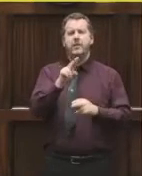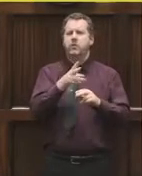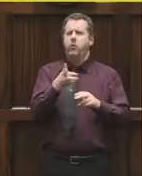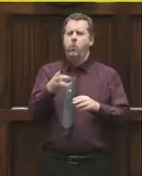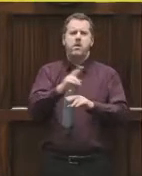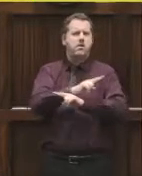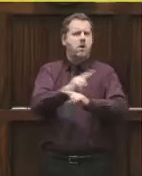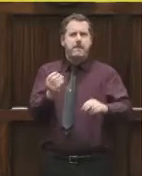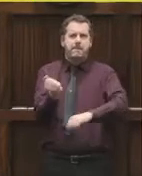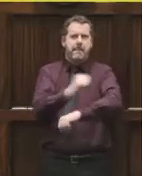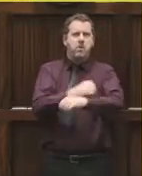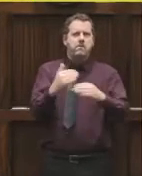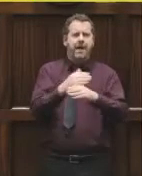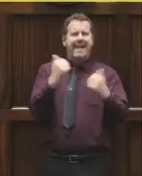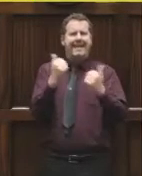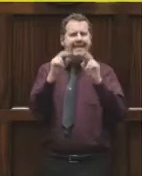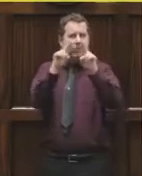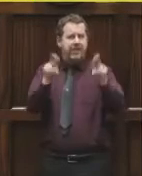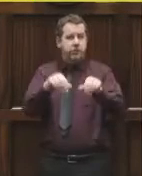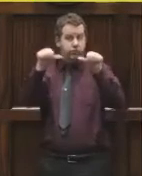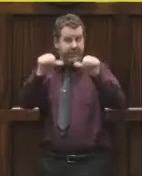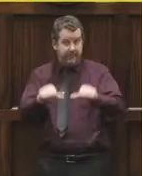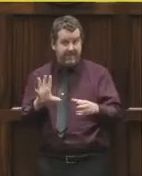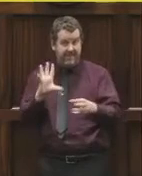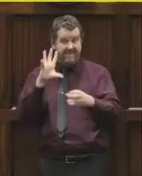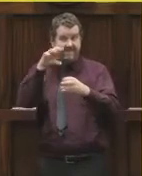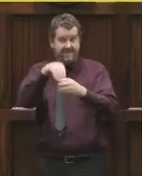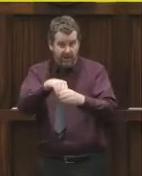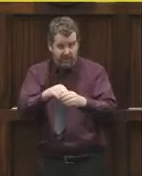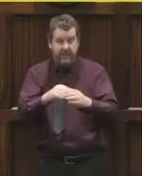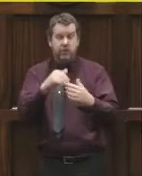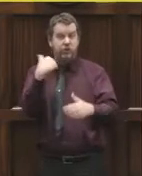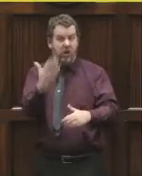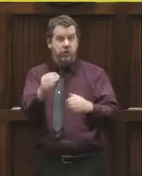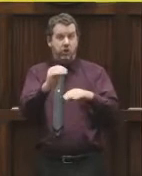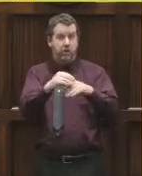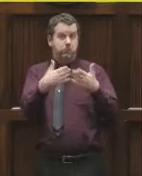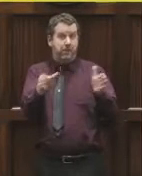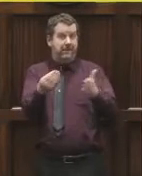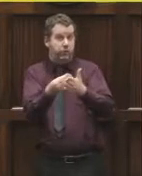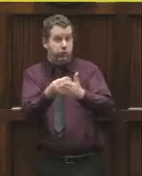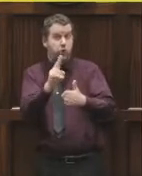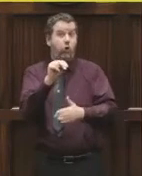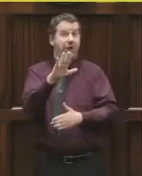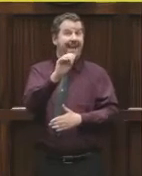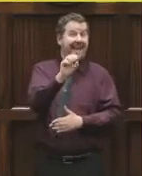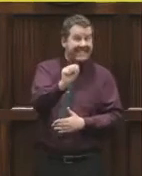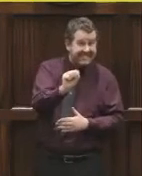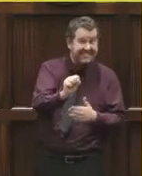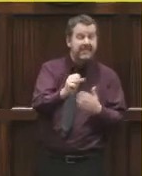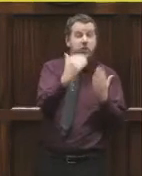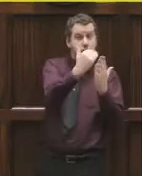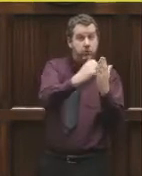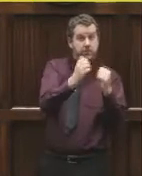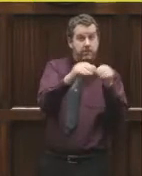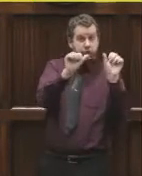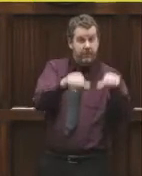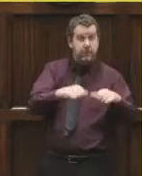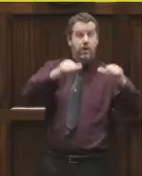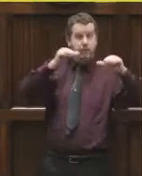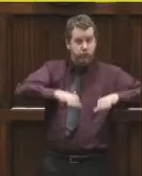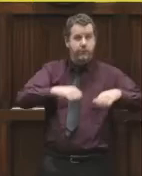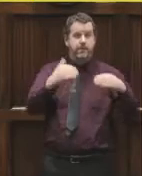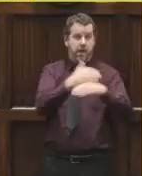bound by any international agreement involving a charge upon public funds unless the terms of the agreement shall have been approved